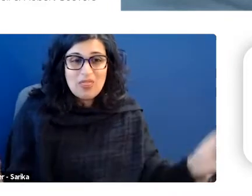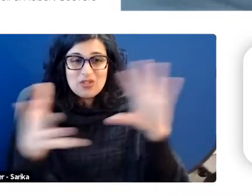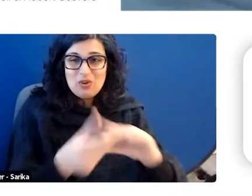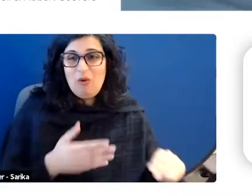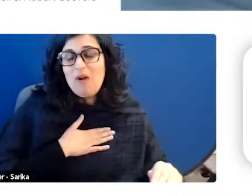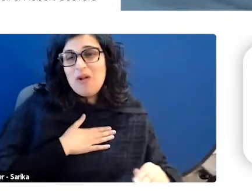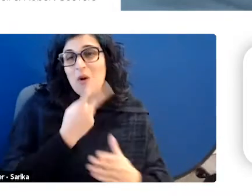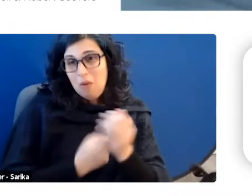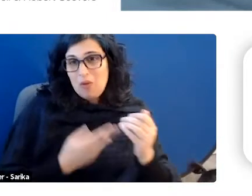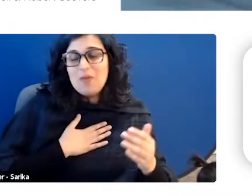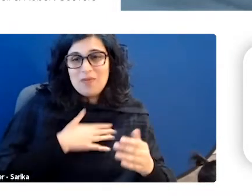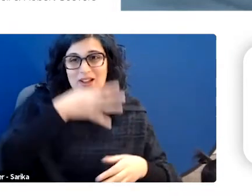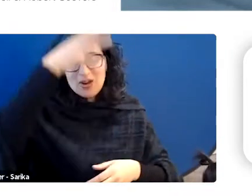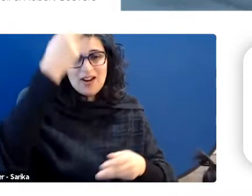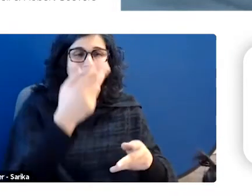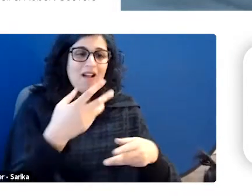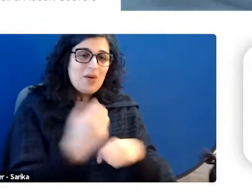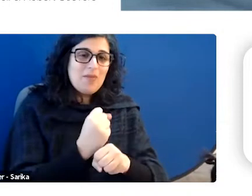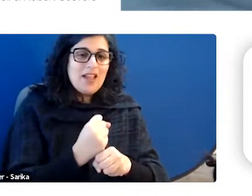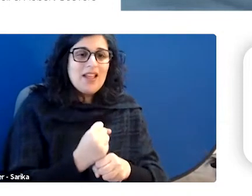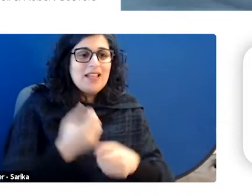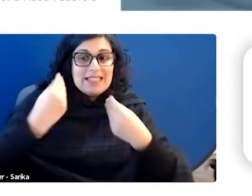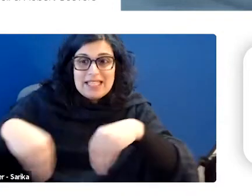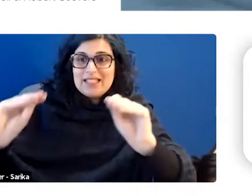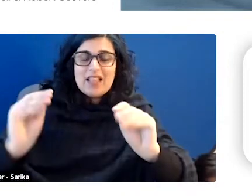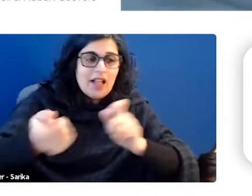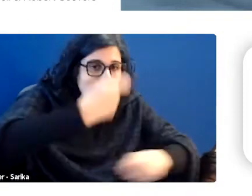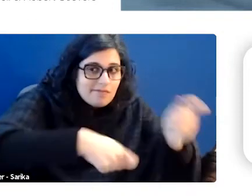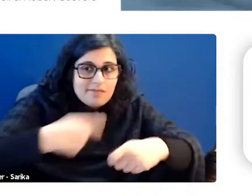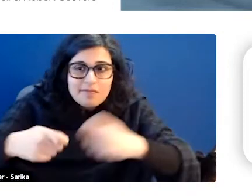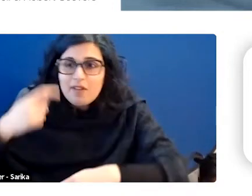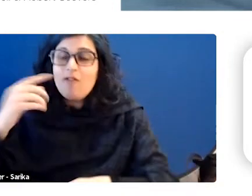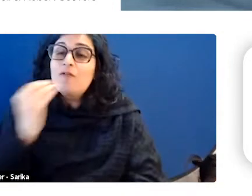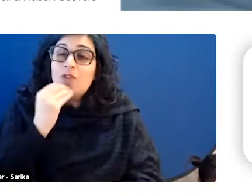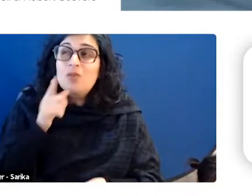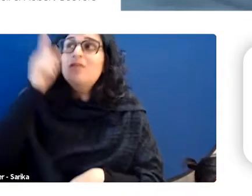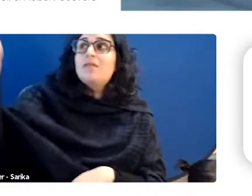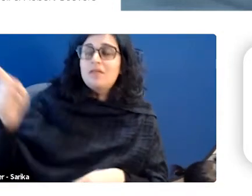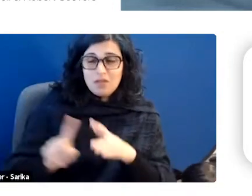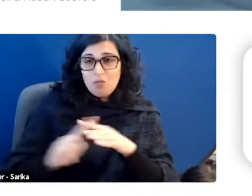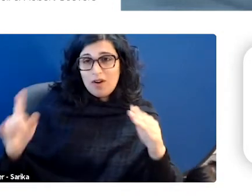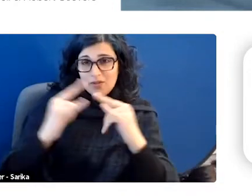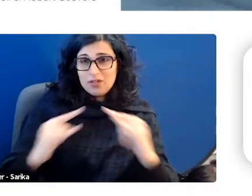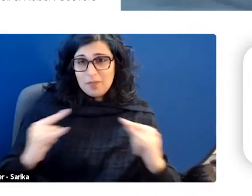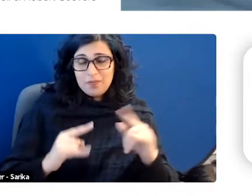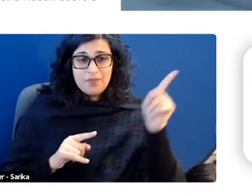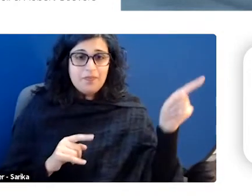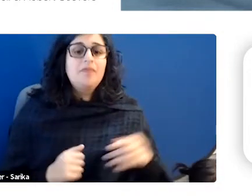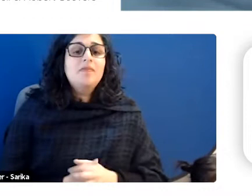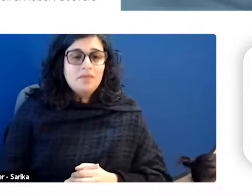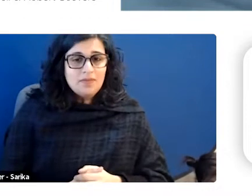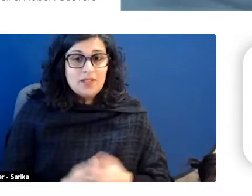parents created to sell and barter for food during our time in the refugee camps. Today, it shows up in the